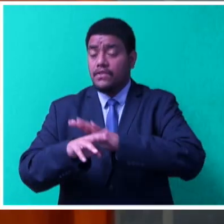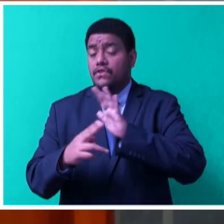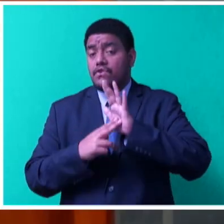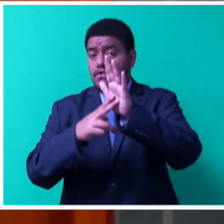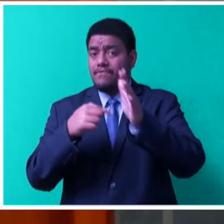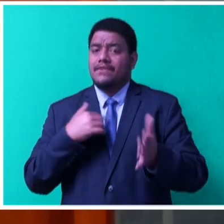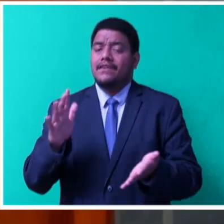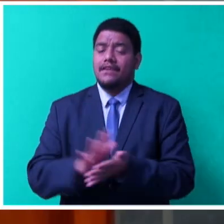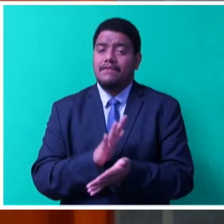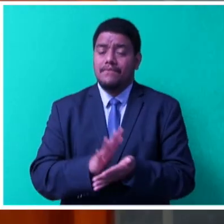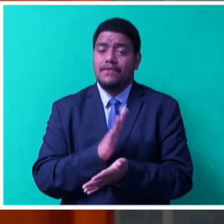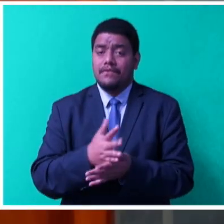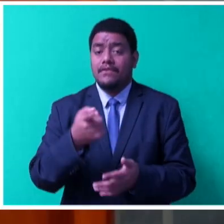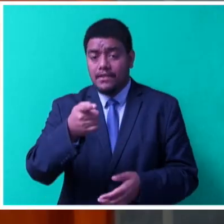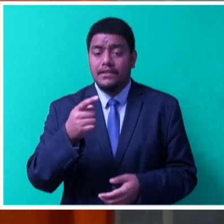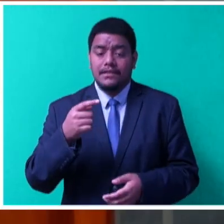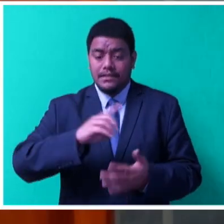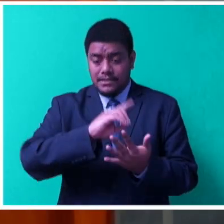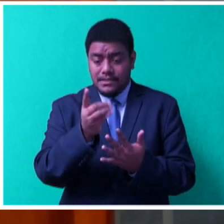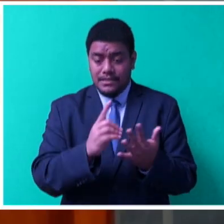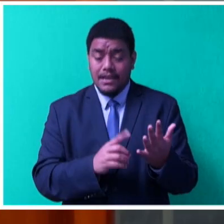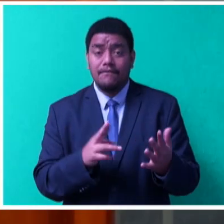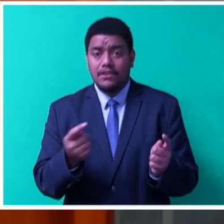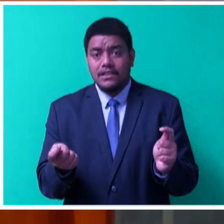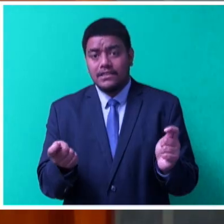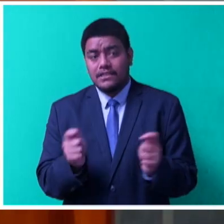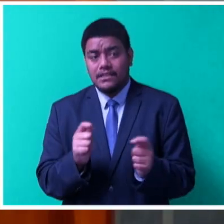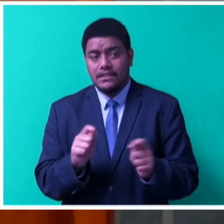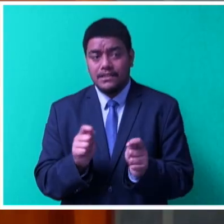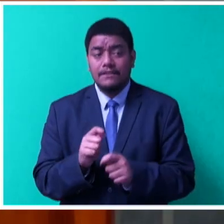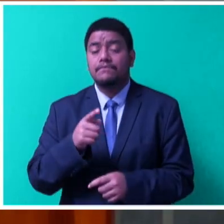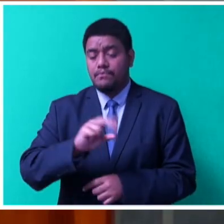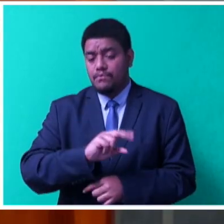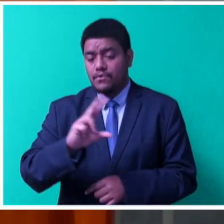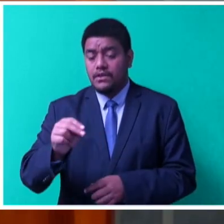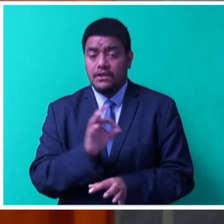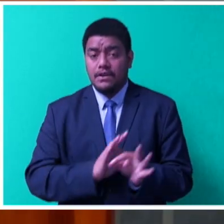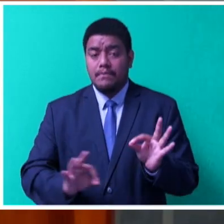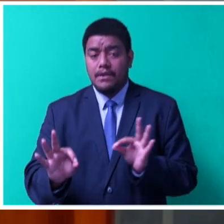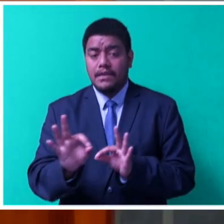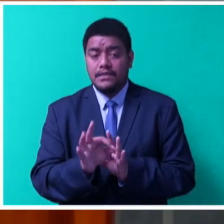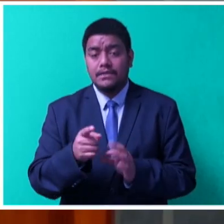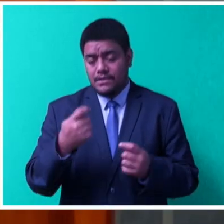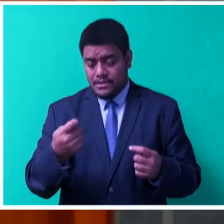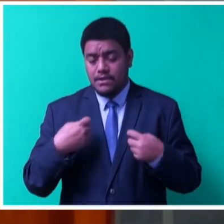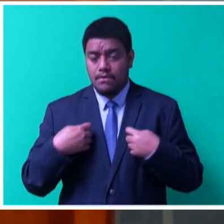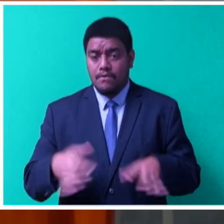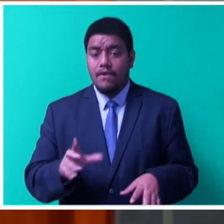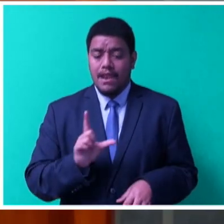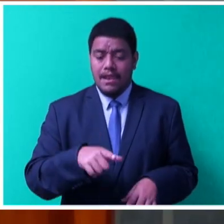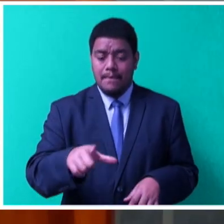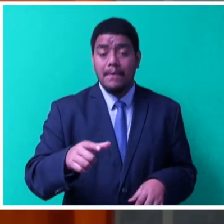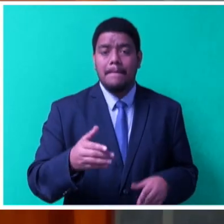glad to update that the detailed design for the temporary and permanent bridge replacement is nearing completion for the Lambasa